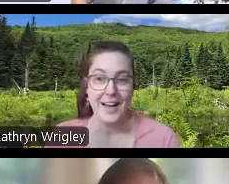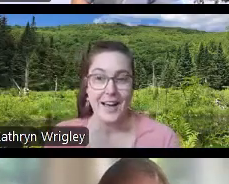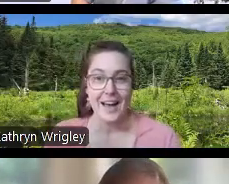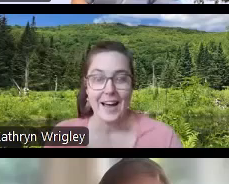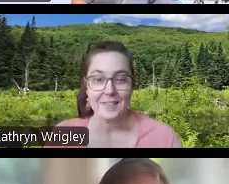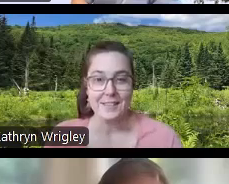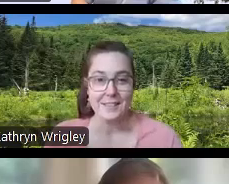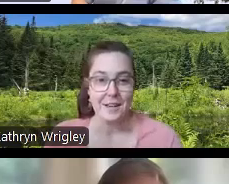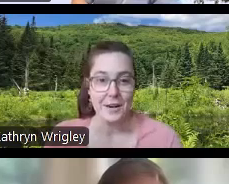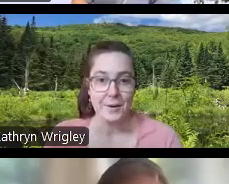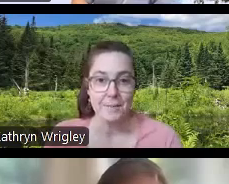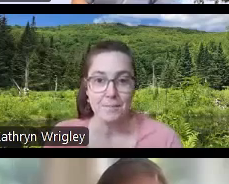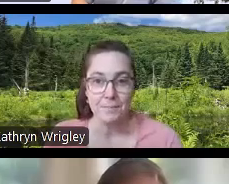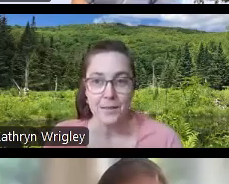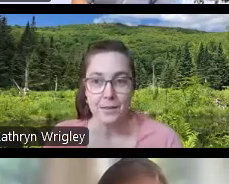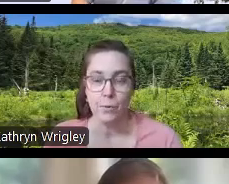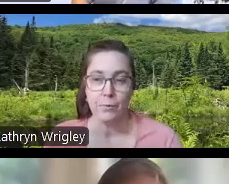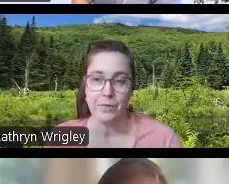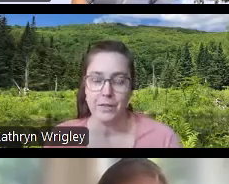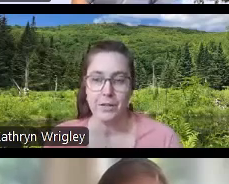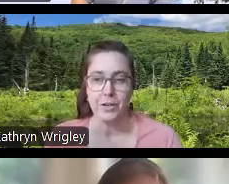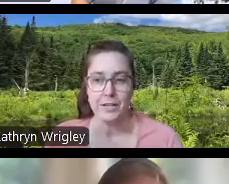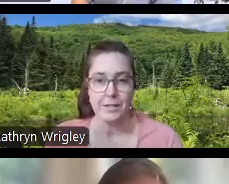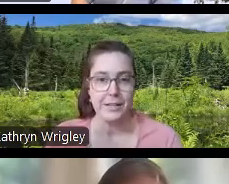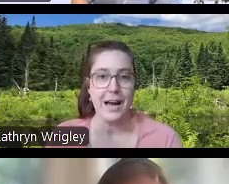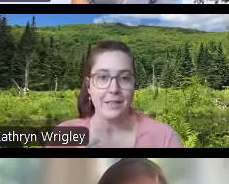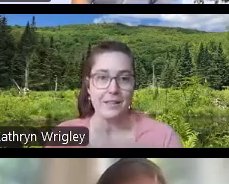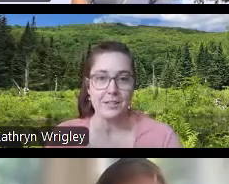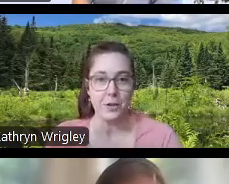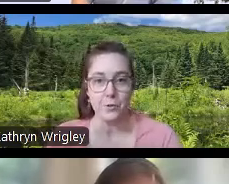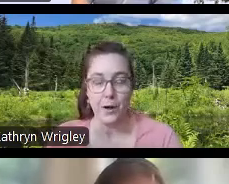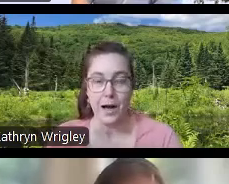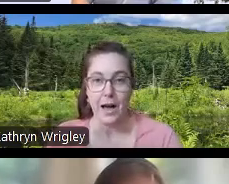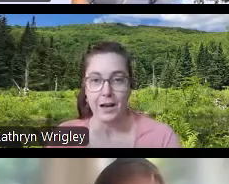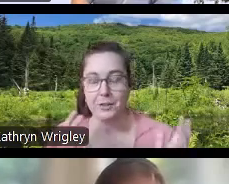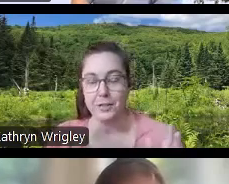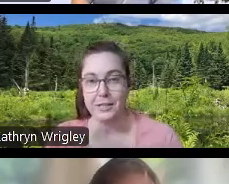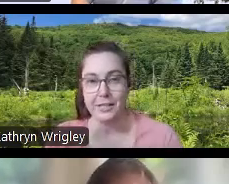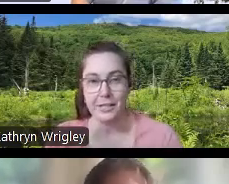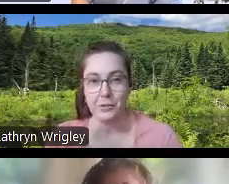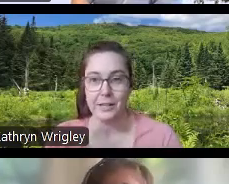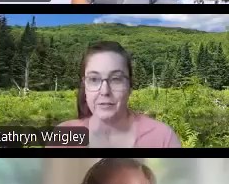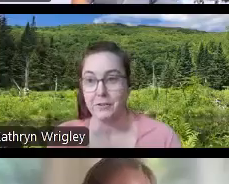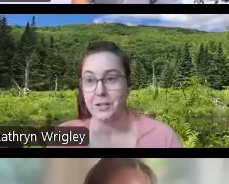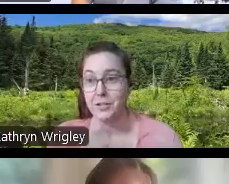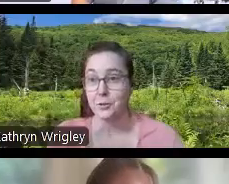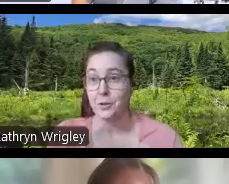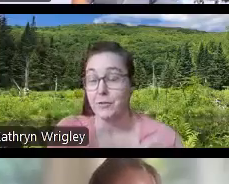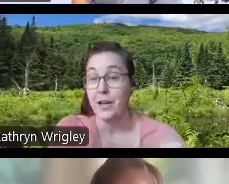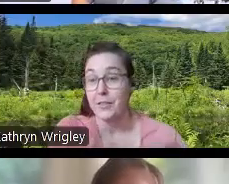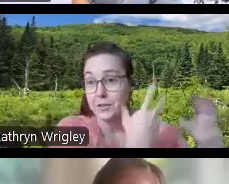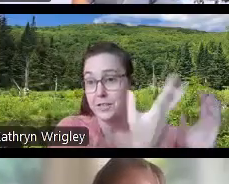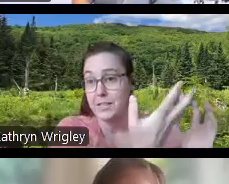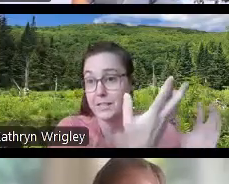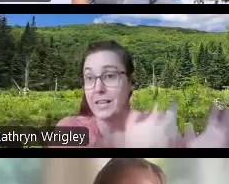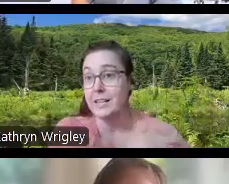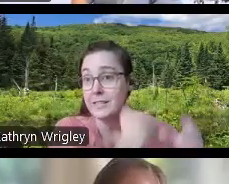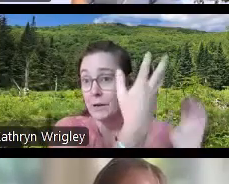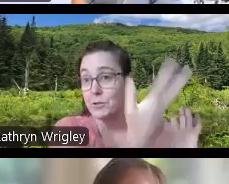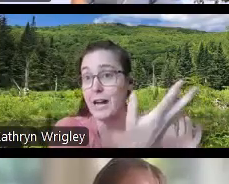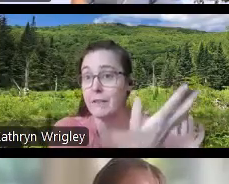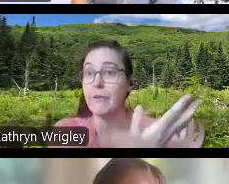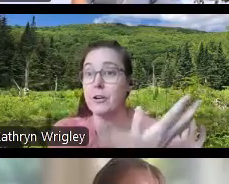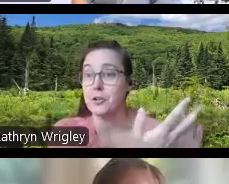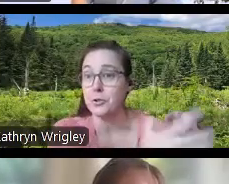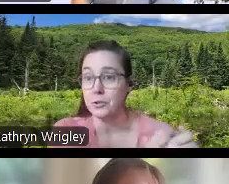recreation as this, the one with this. So I also like to contextualize recreation as sort of, there's